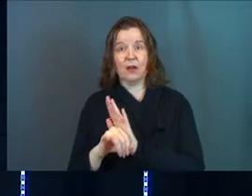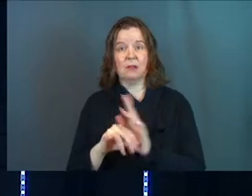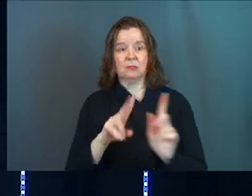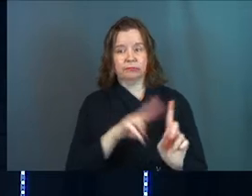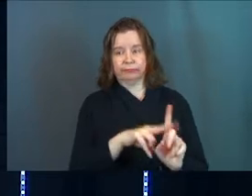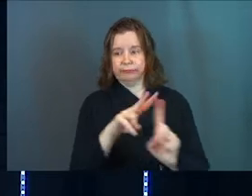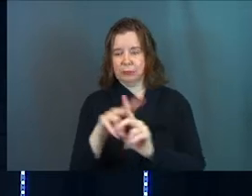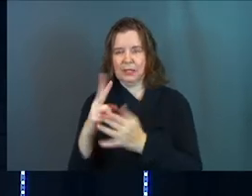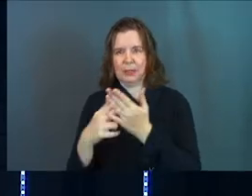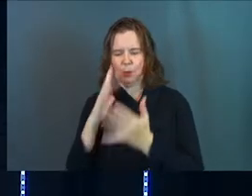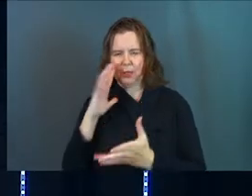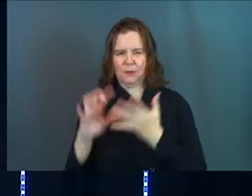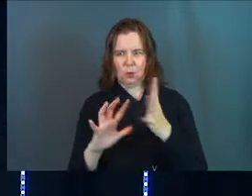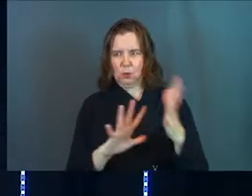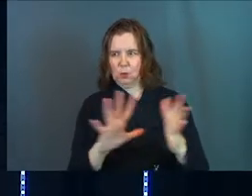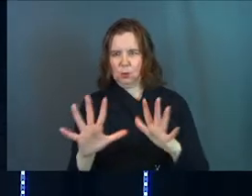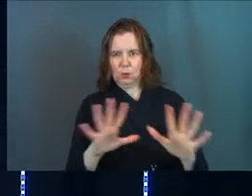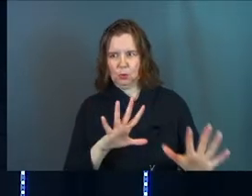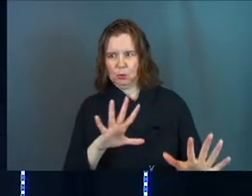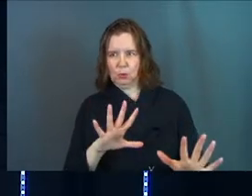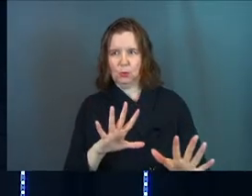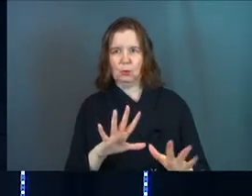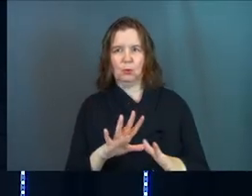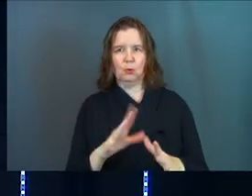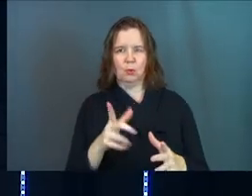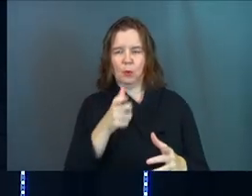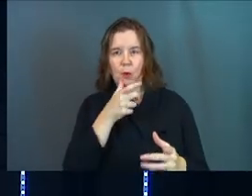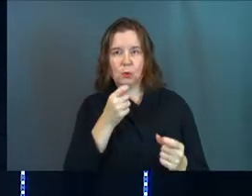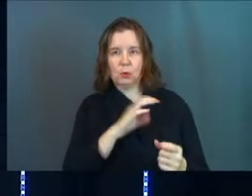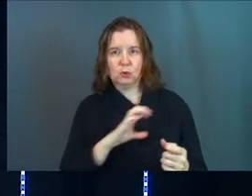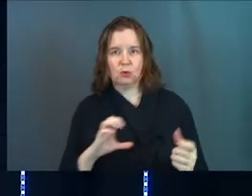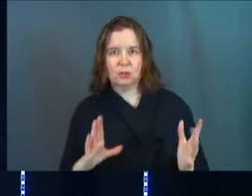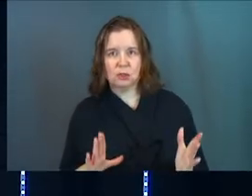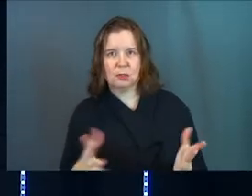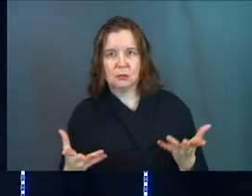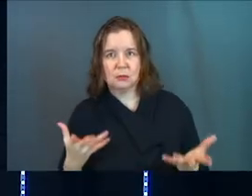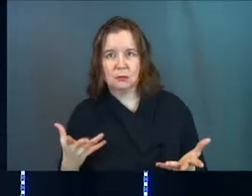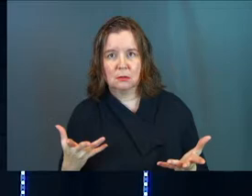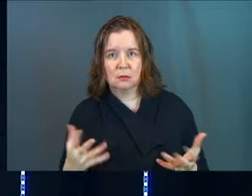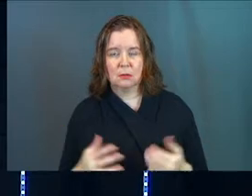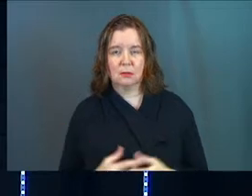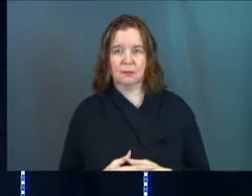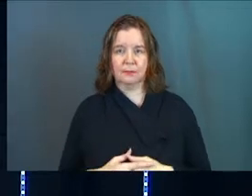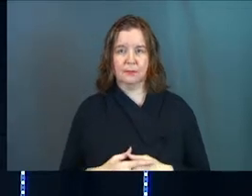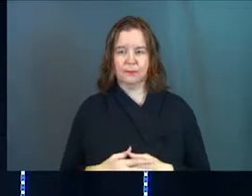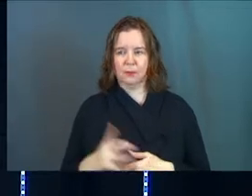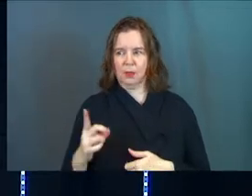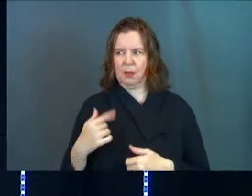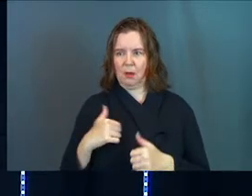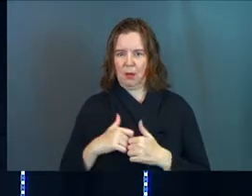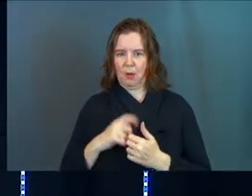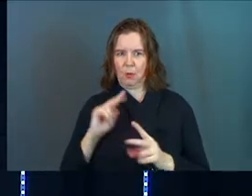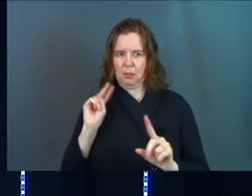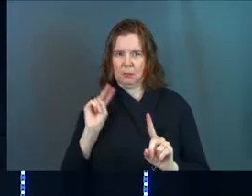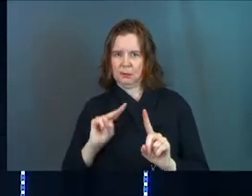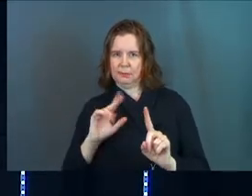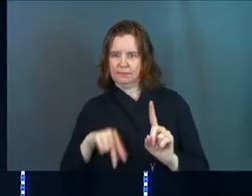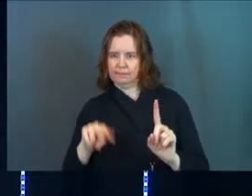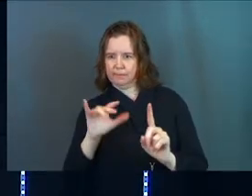and sometimes we get confused, and what do we do as Christians? Where are we at with this?